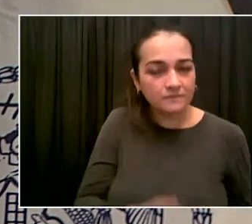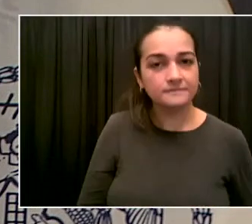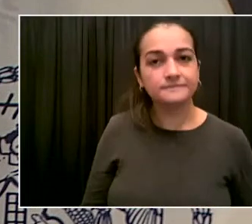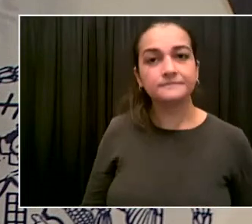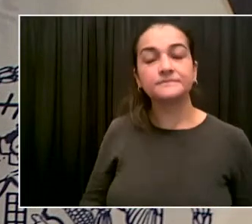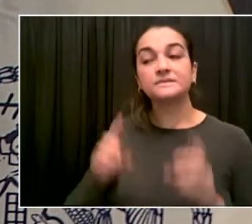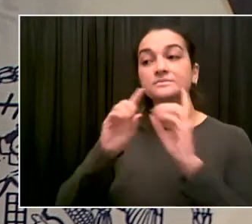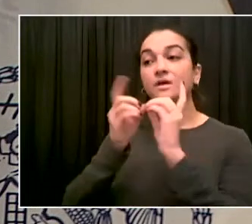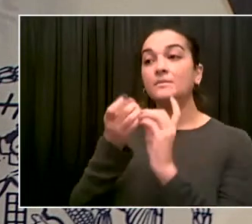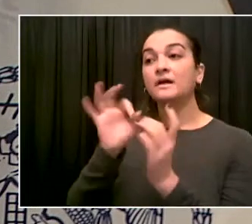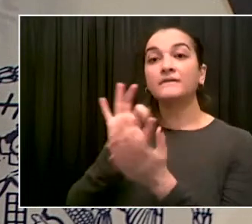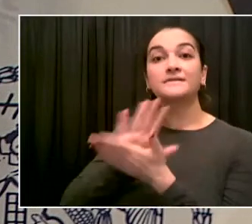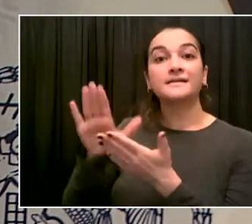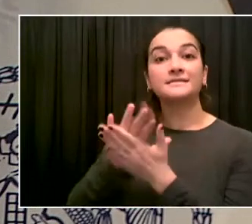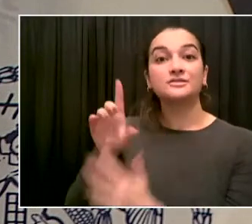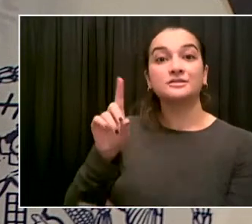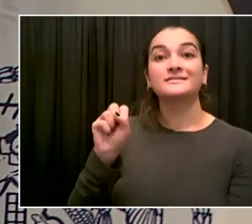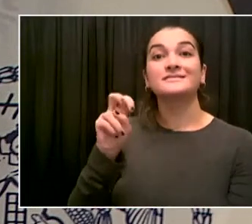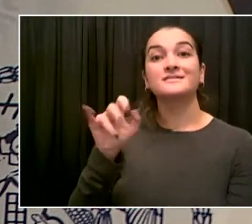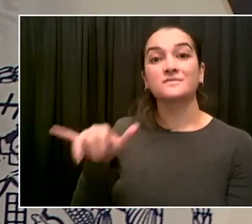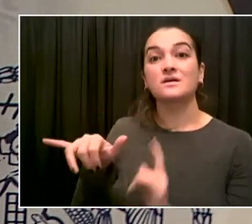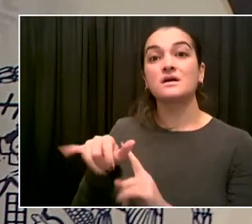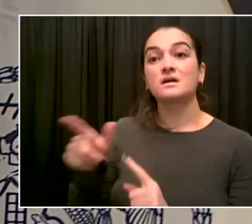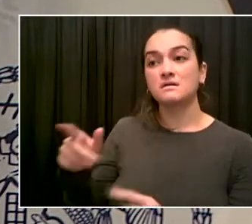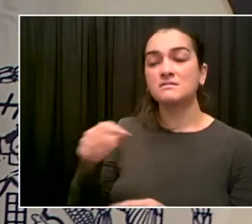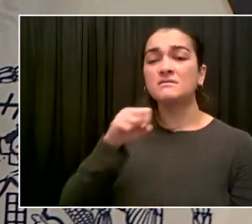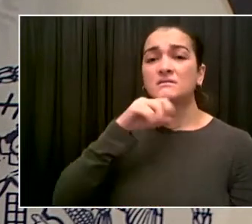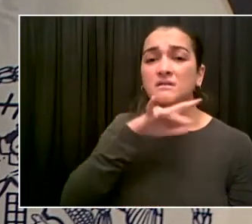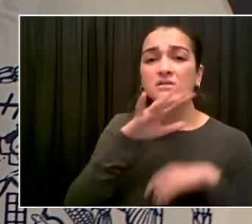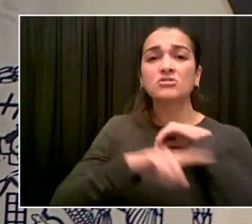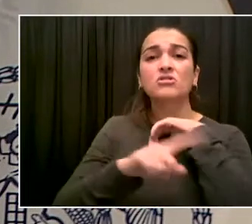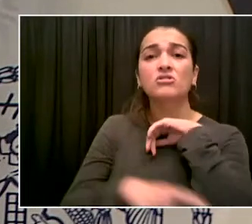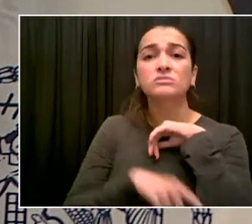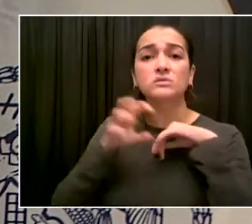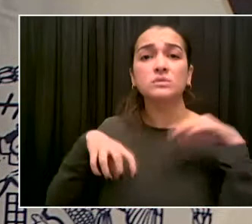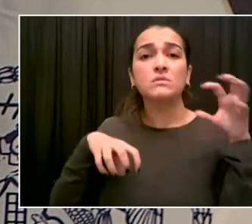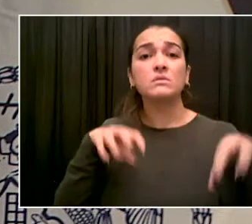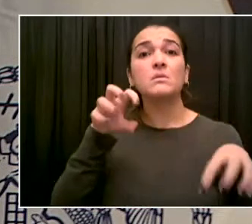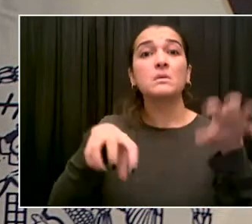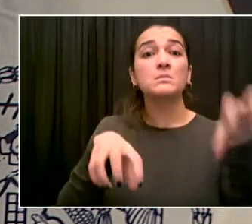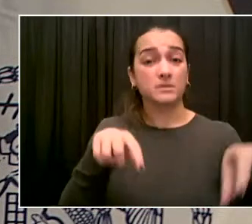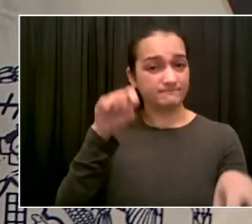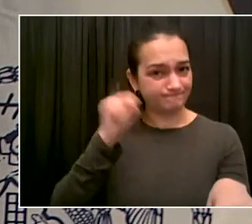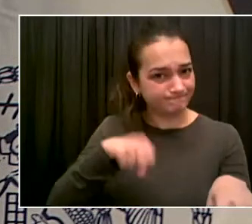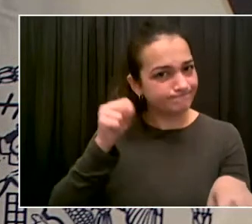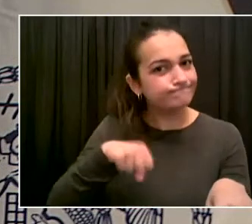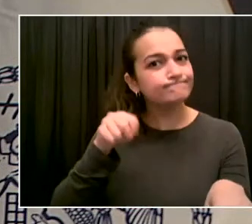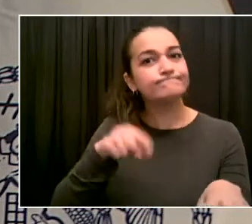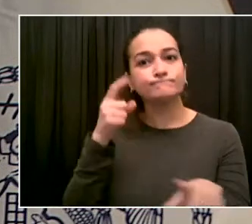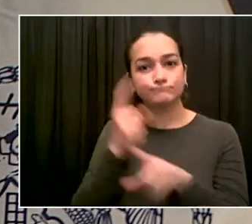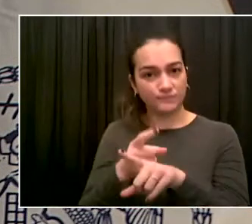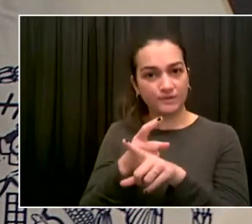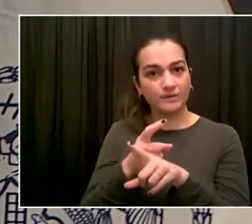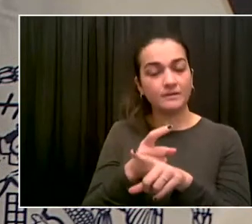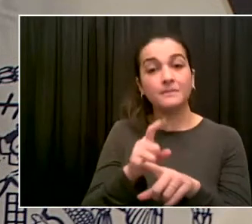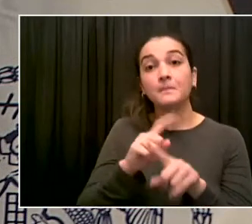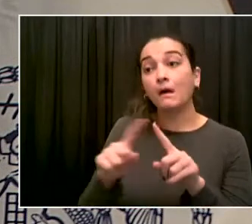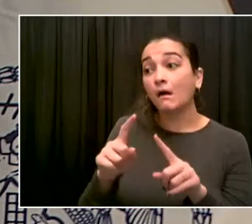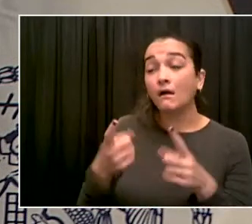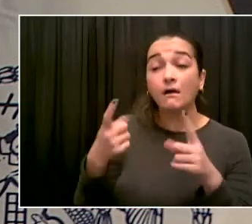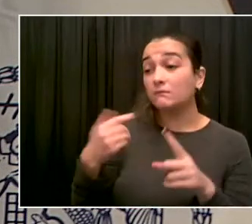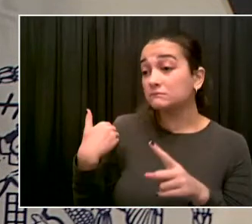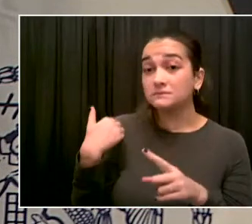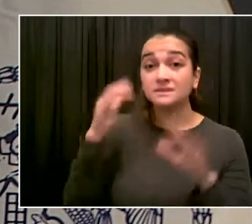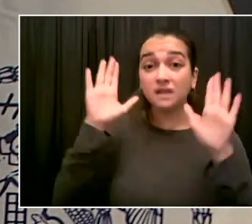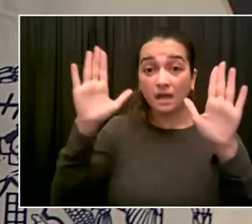stepped up and sent a message that people need to get vaccinated, need to get back to work. So what we're seeing, with the exception,